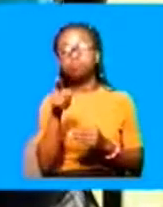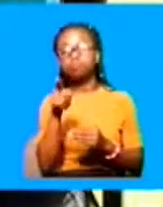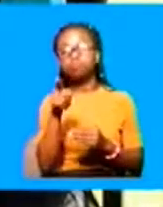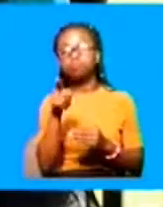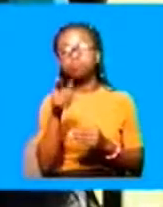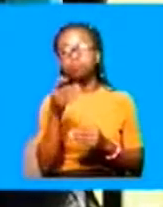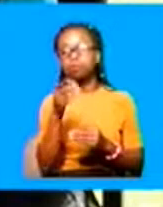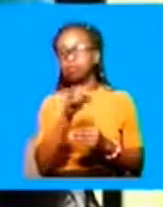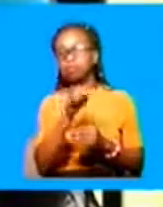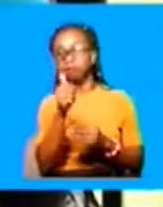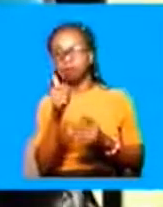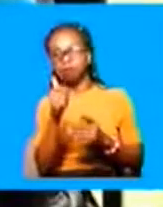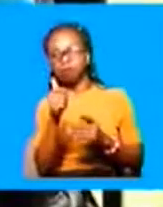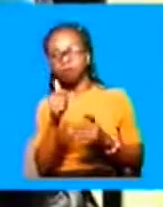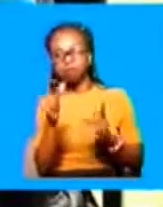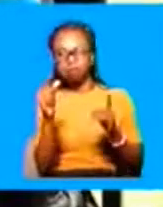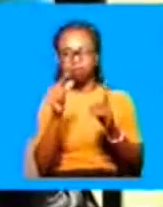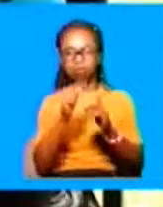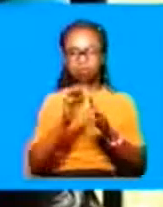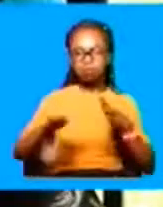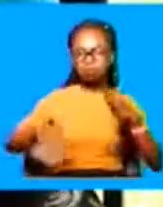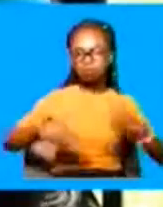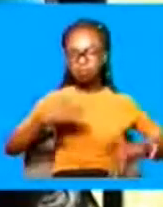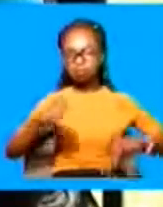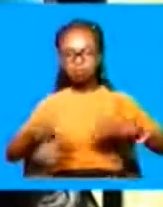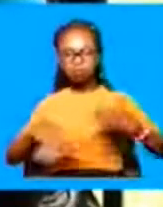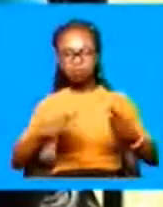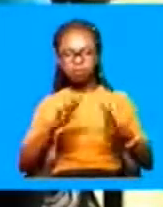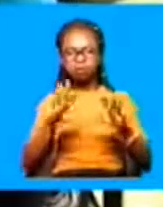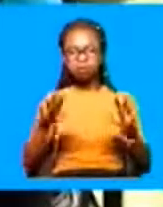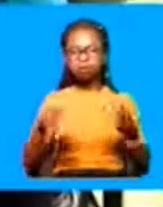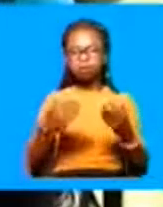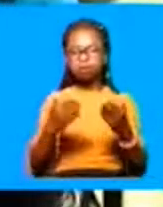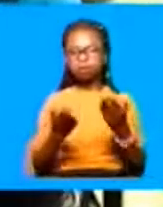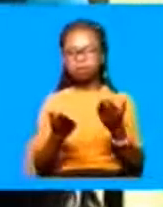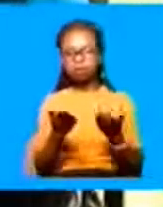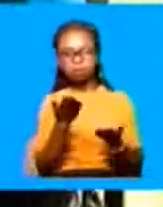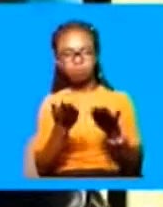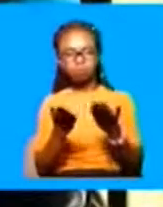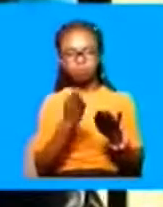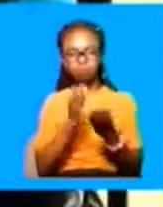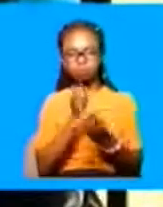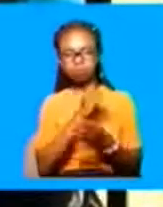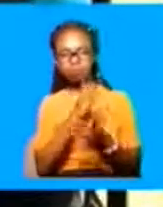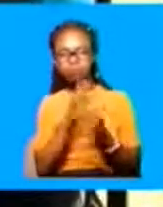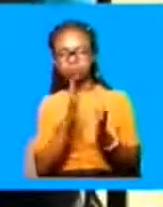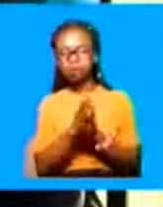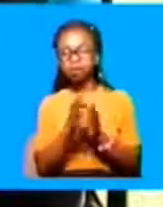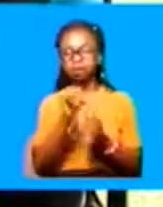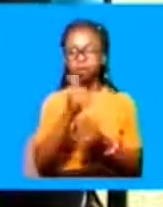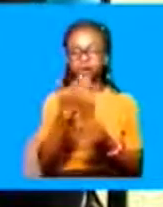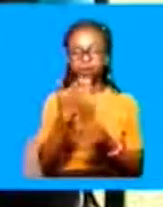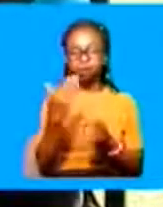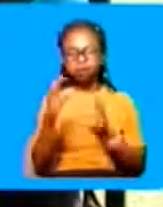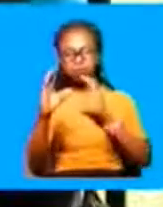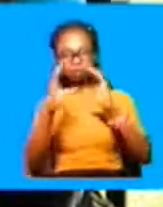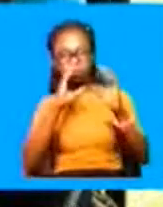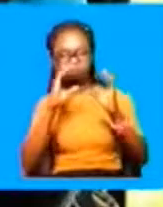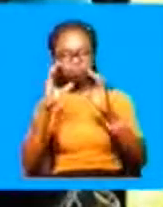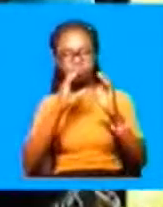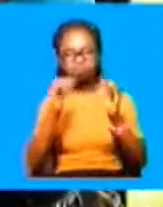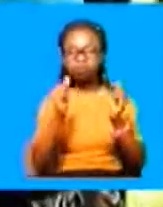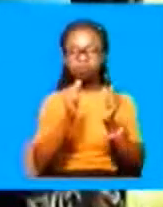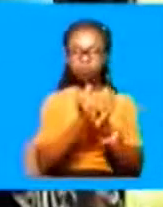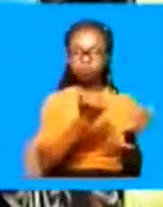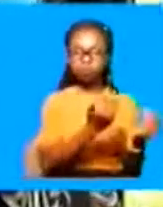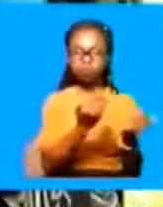their words and actions can weigh you down. Number 2 is communication breakdown with